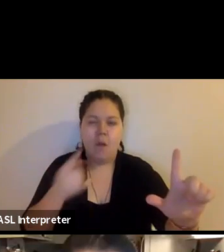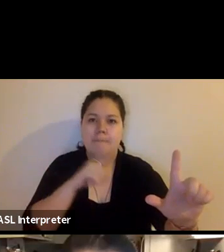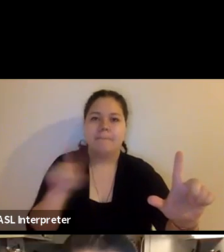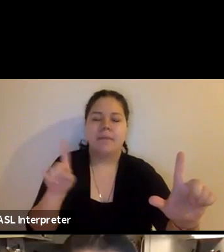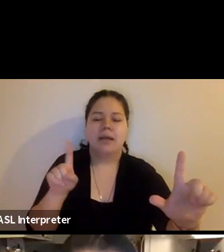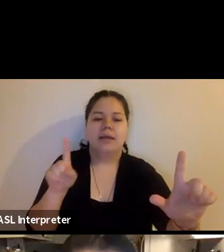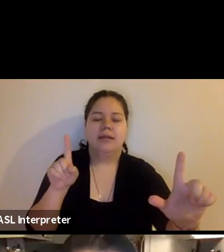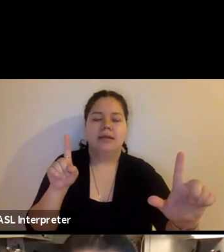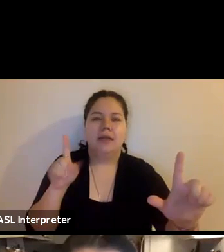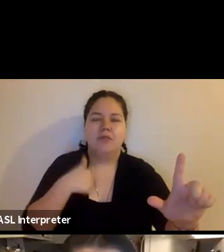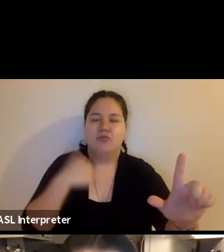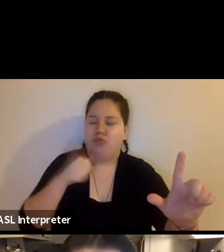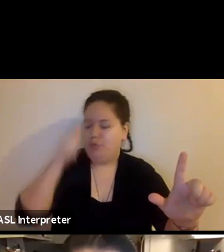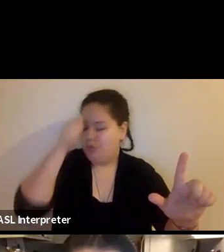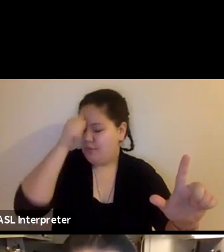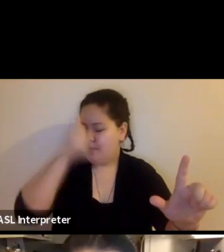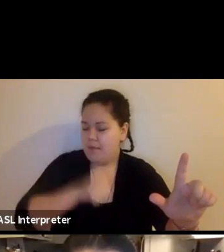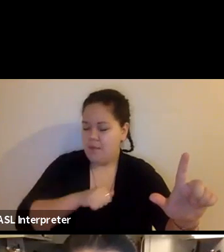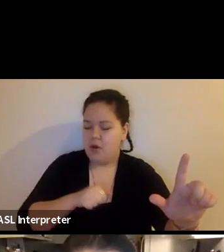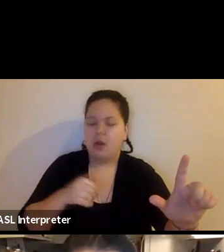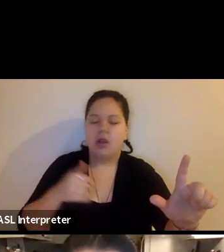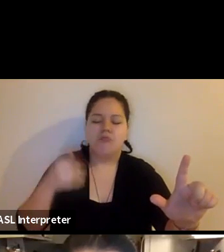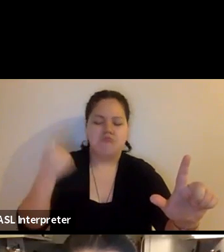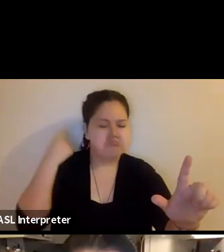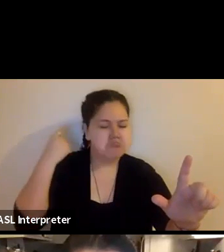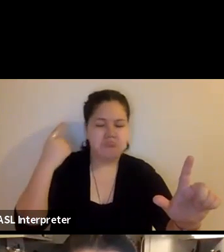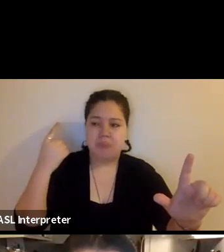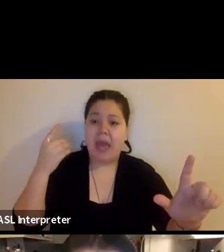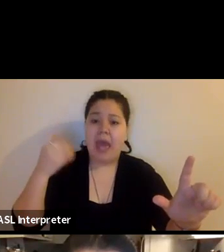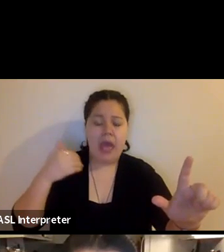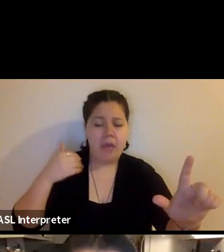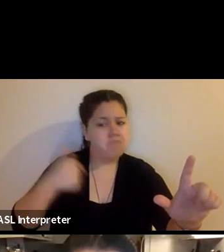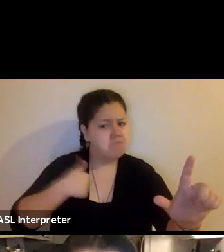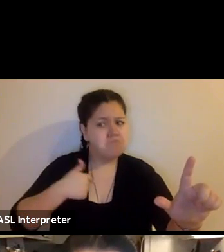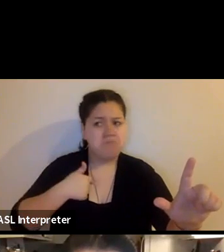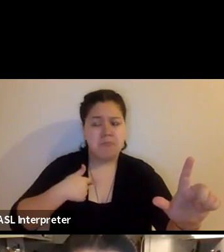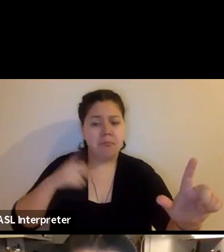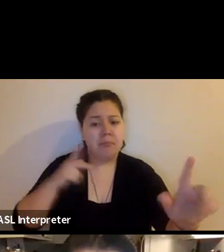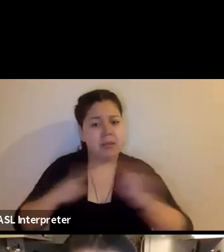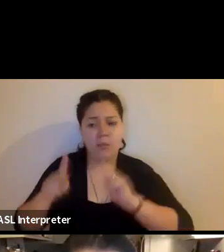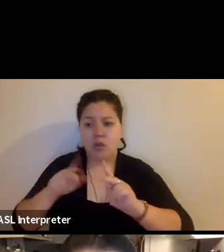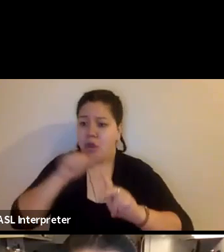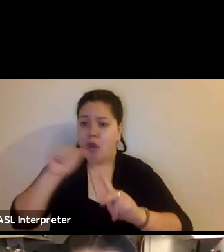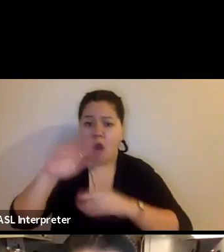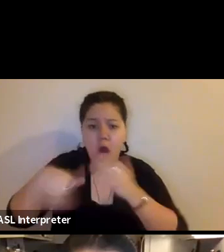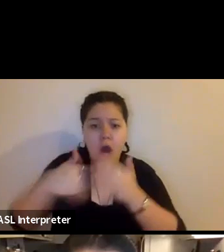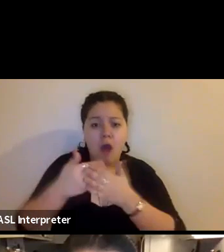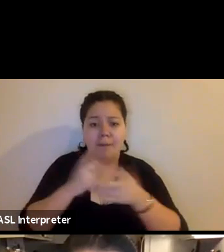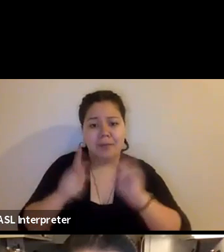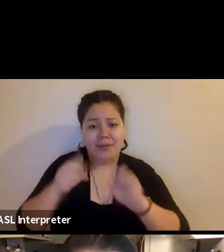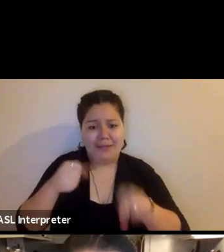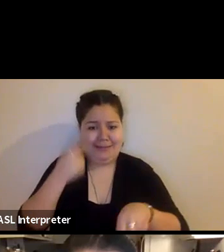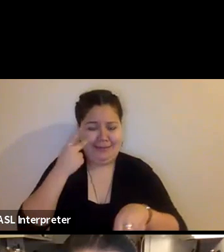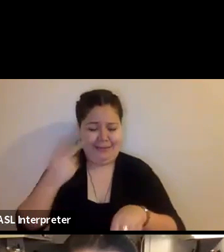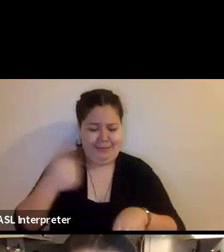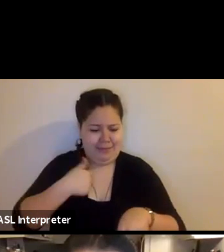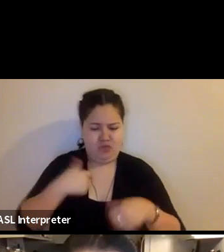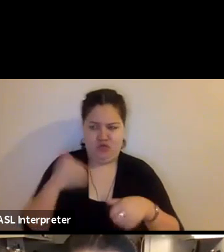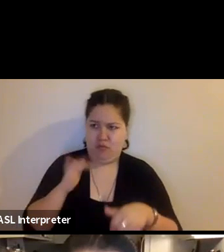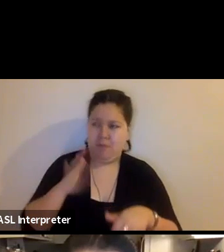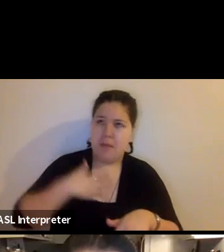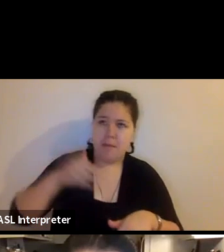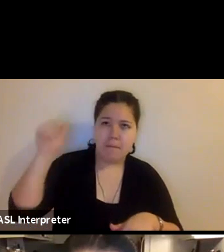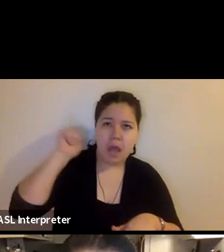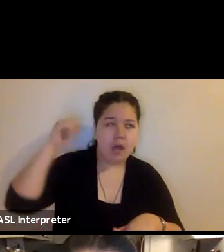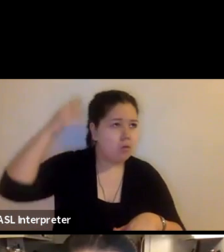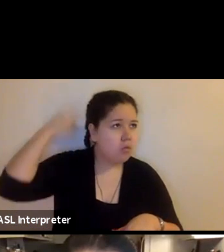body, like the back of my head and my shoulders and like this whole space behind me. So I'm